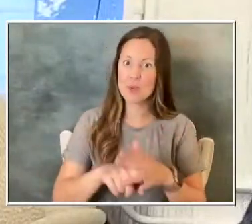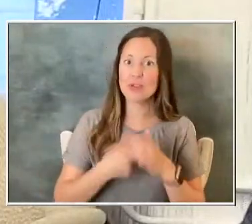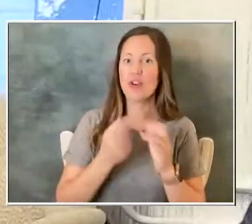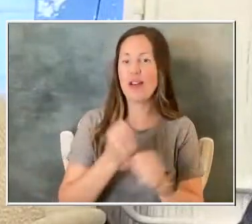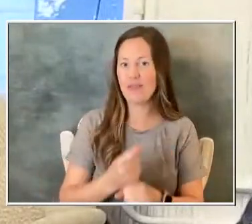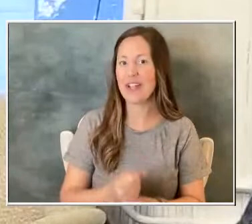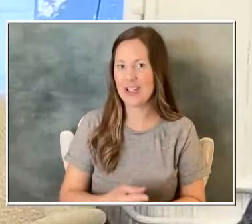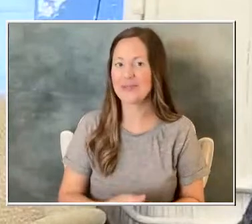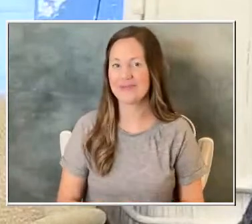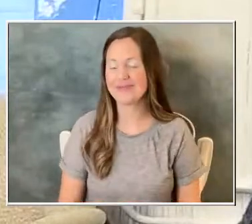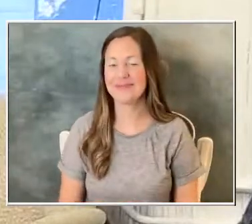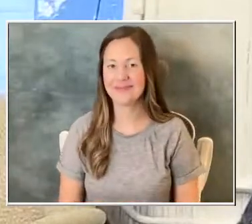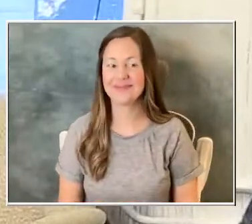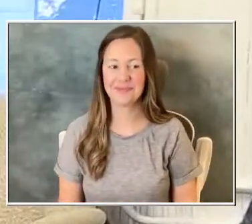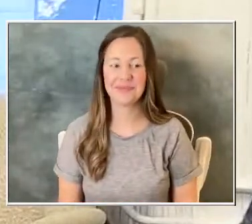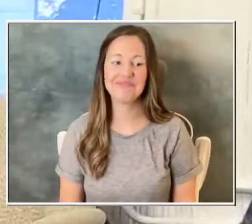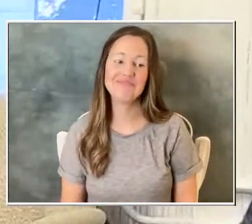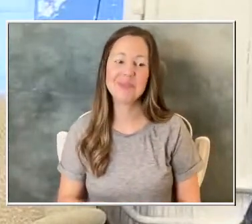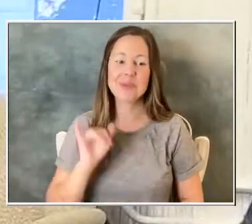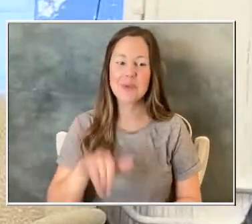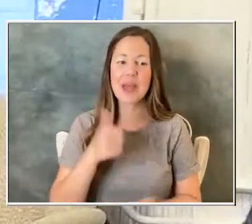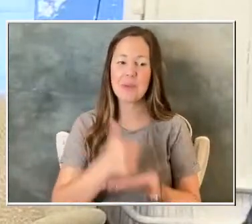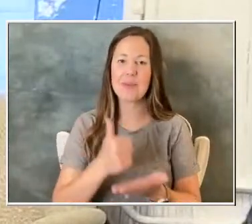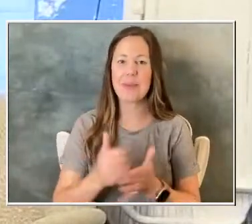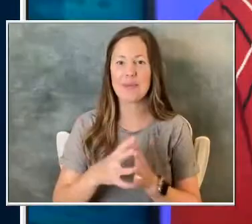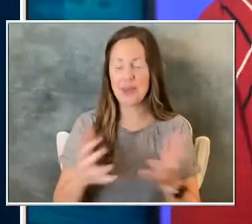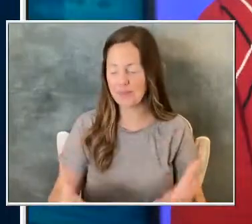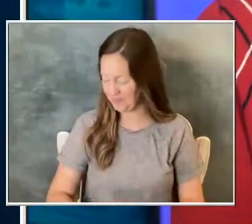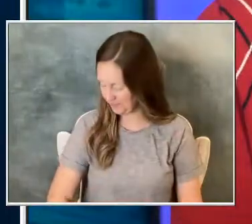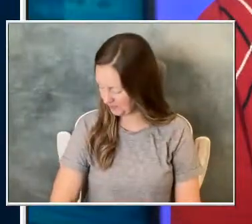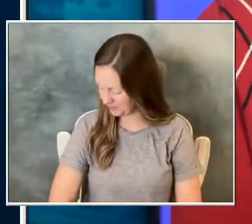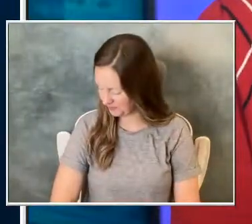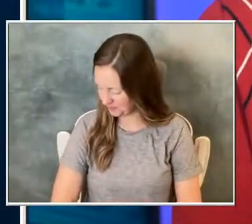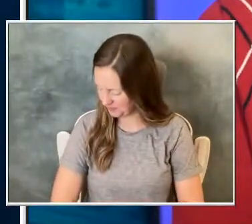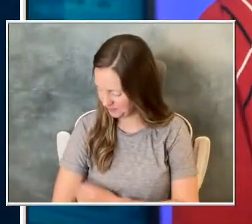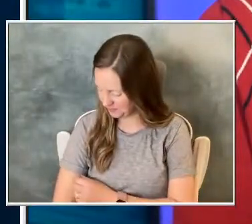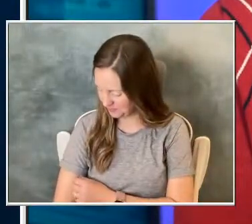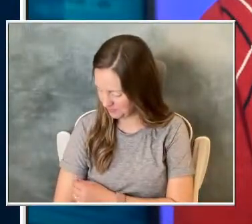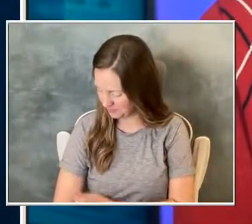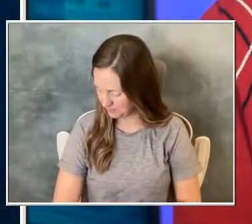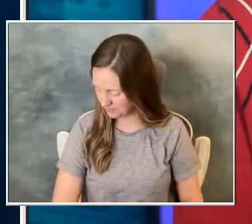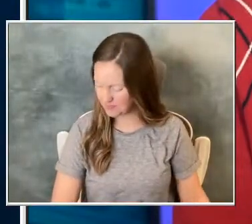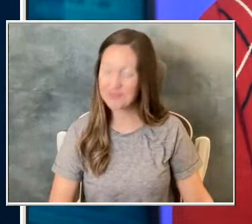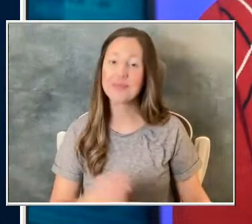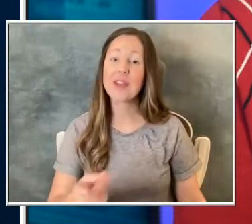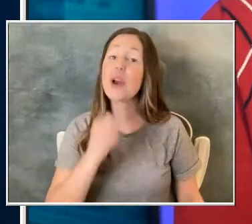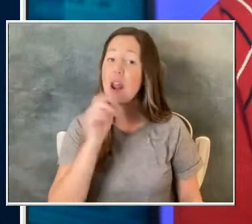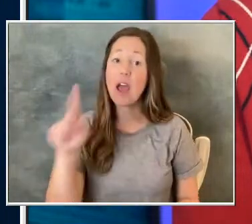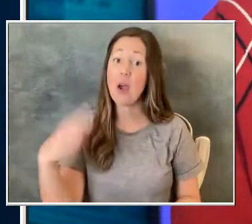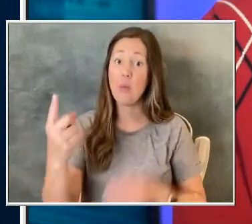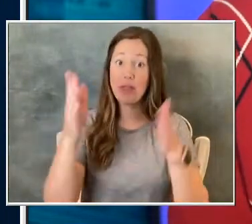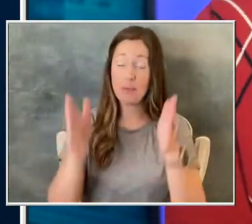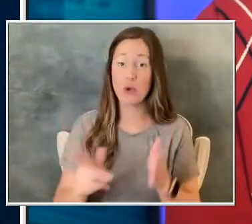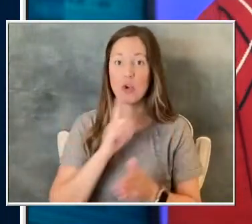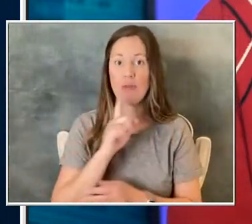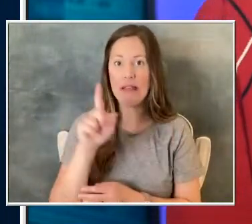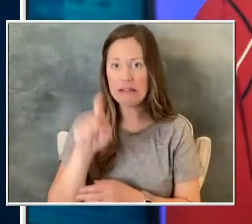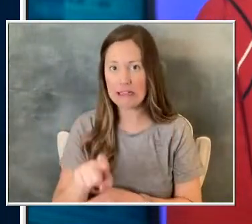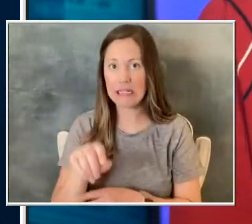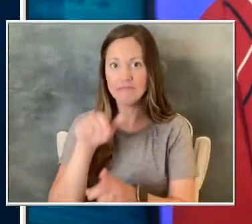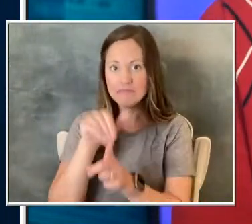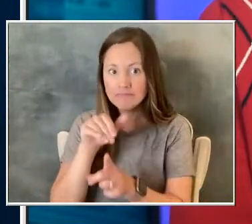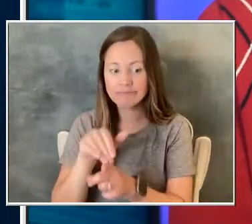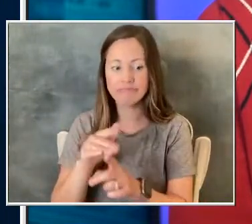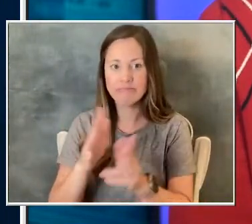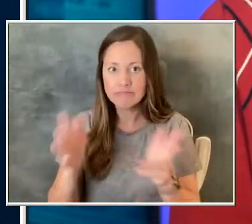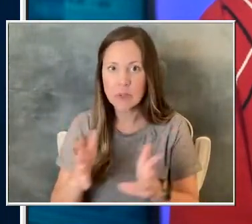So I was helped by it. Well, I'm just going to ask you that because you're not the only person who's needed to be reminded or maybe delayed